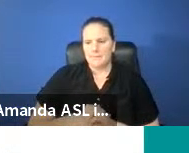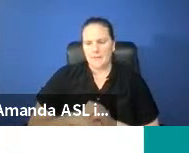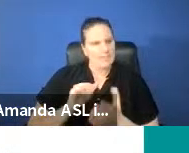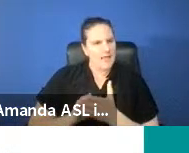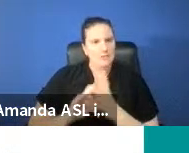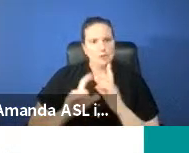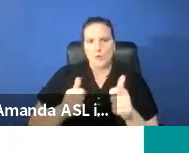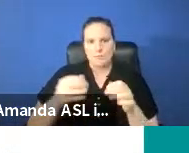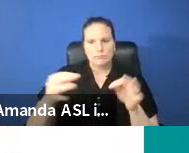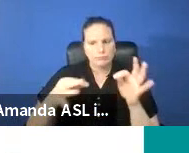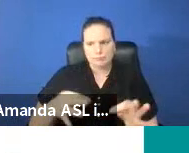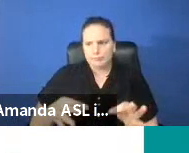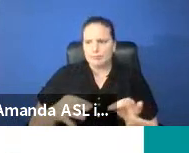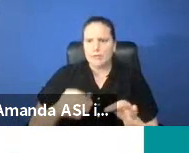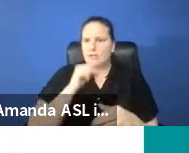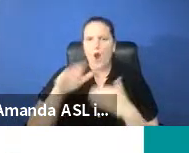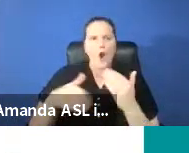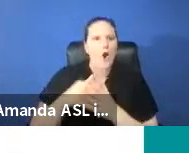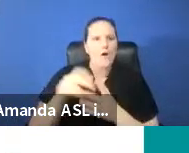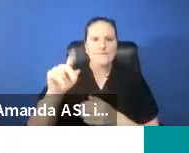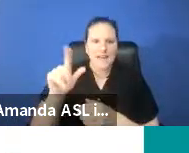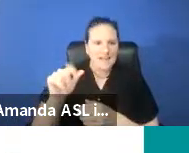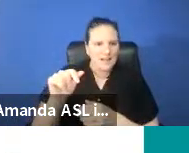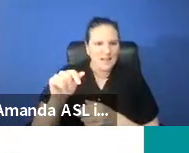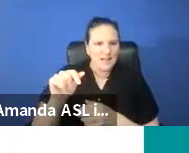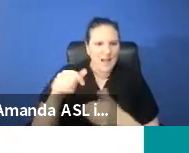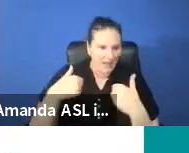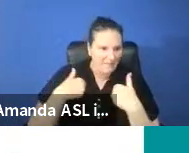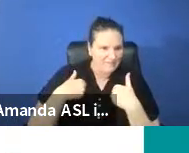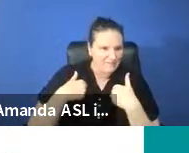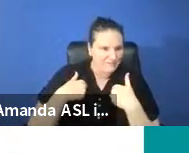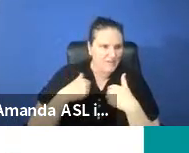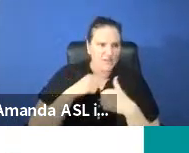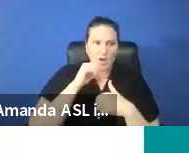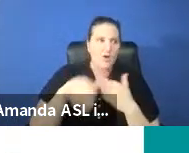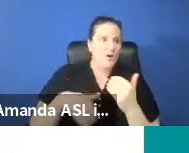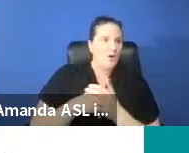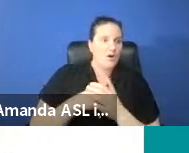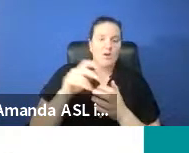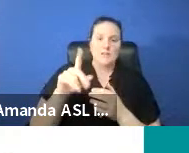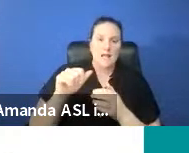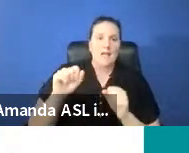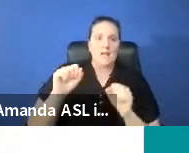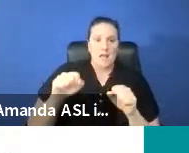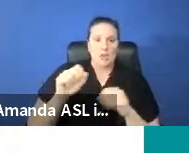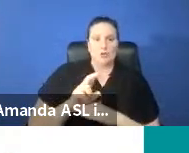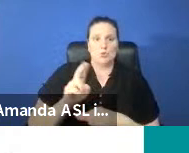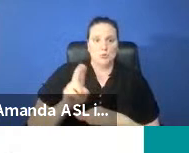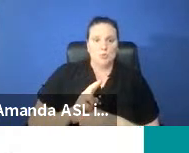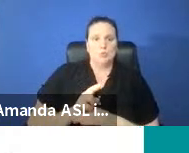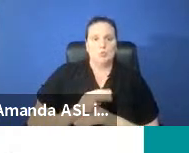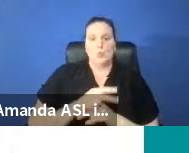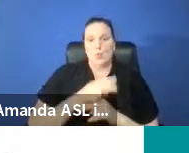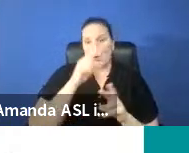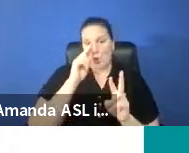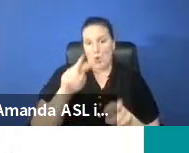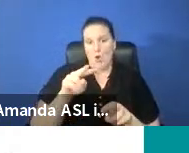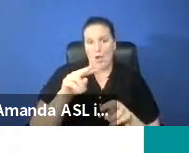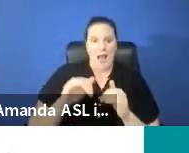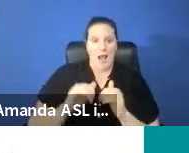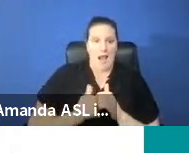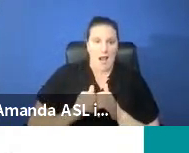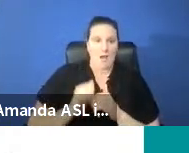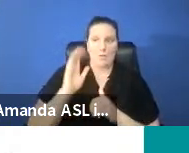definitely not all the data that there is, and not all the data that we could use to look at how we're going